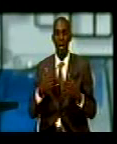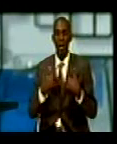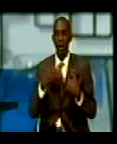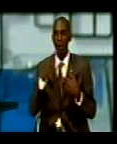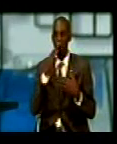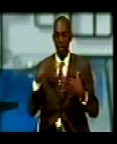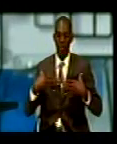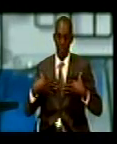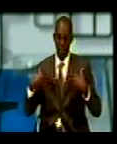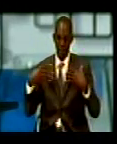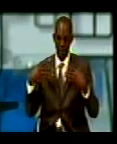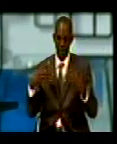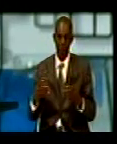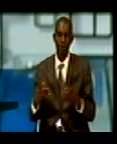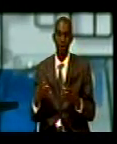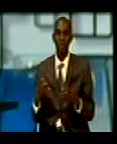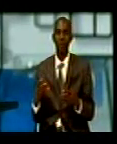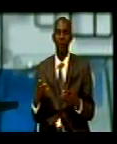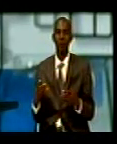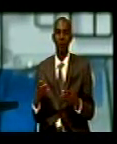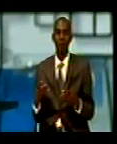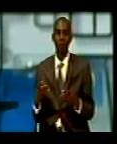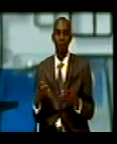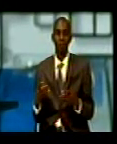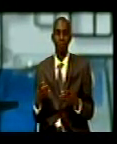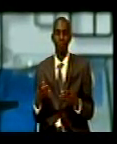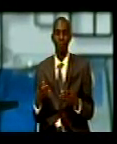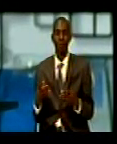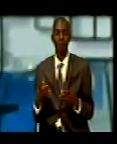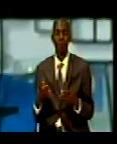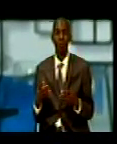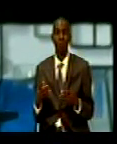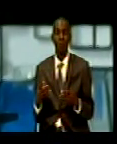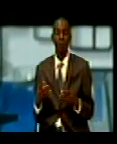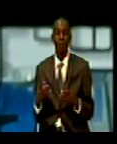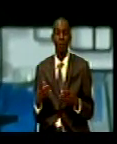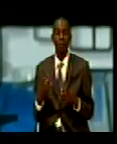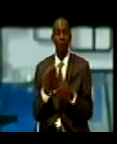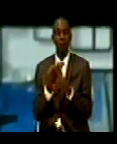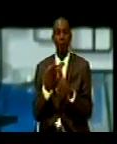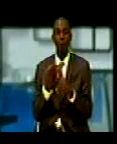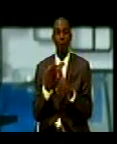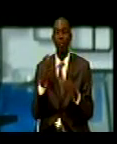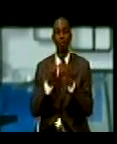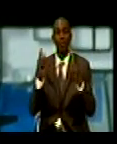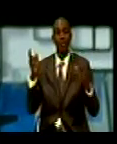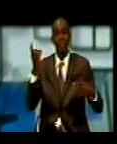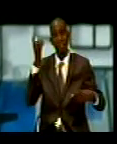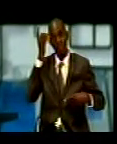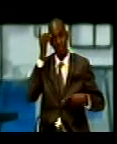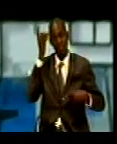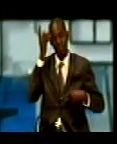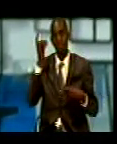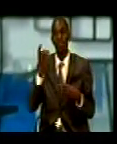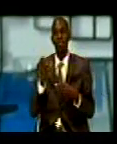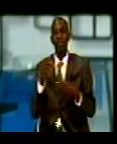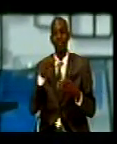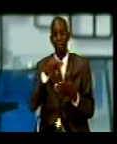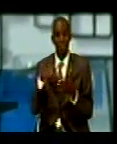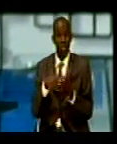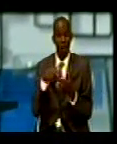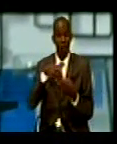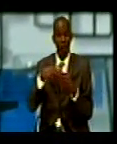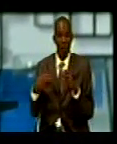rhinosinusitis and laryngopharyngeal, whatever that meant. This disorder is related